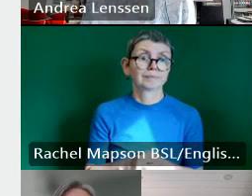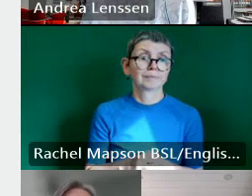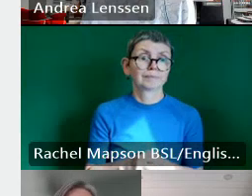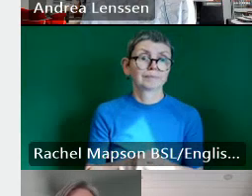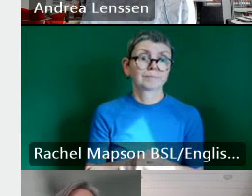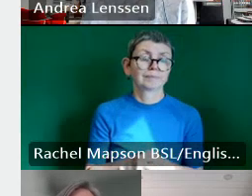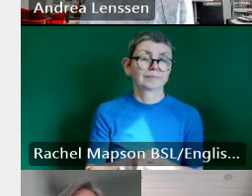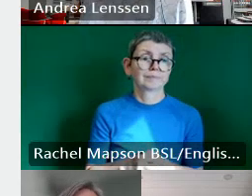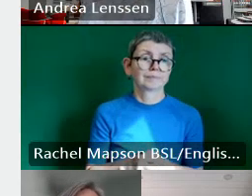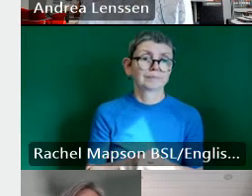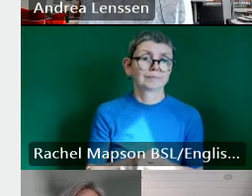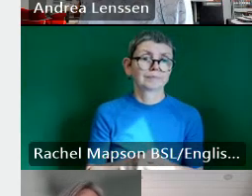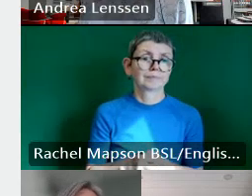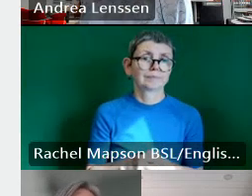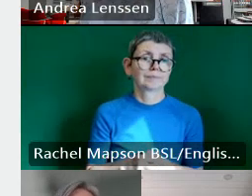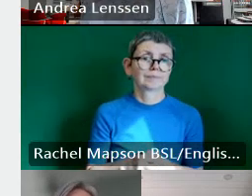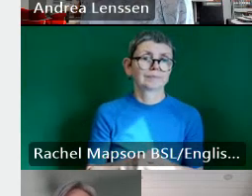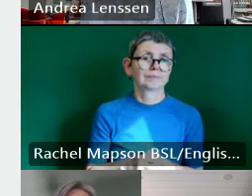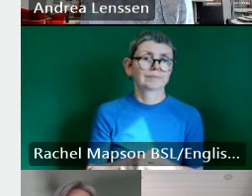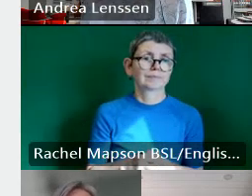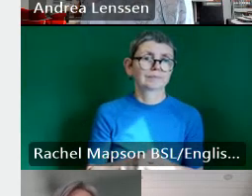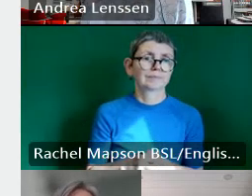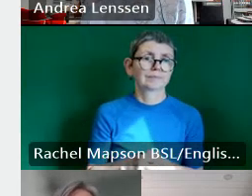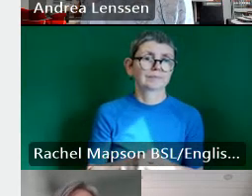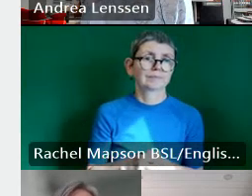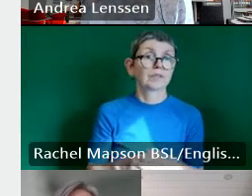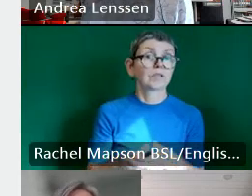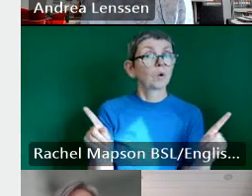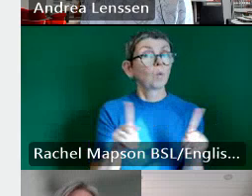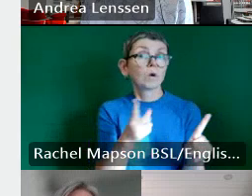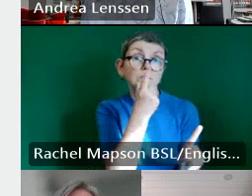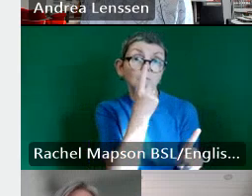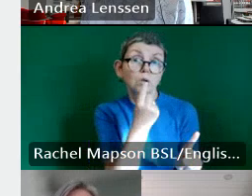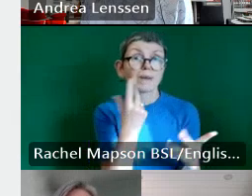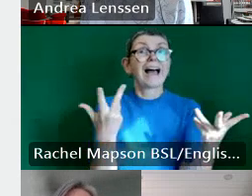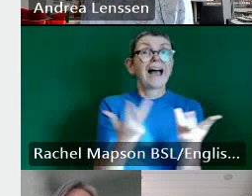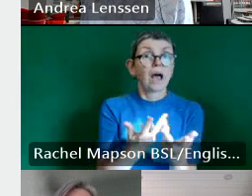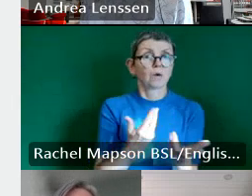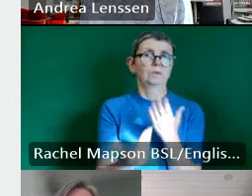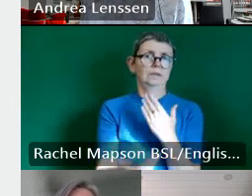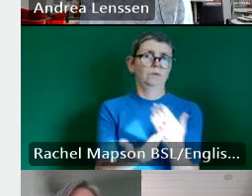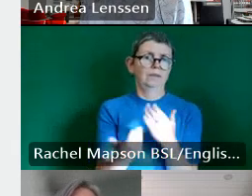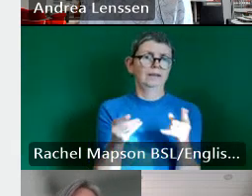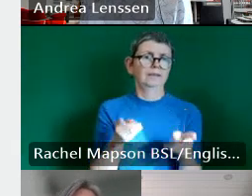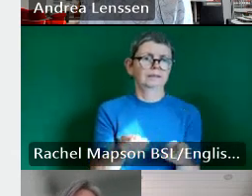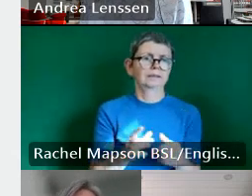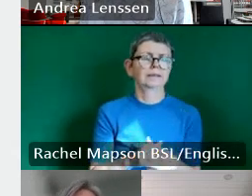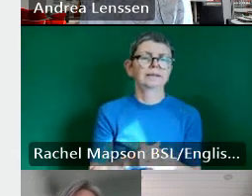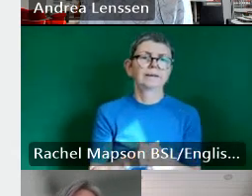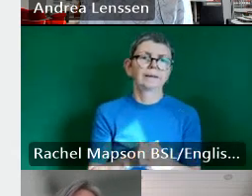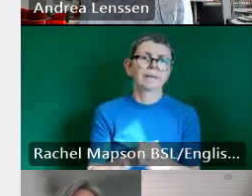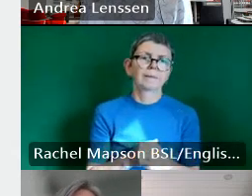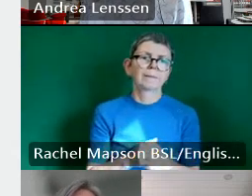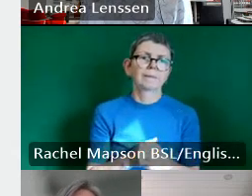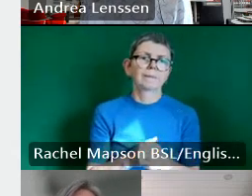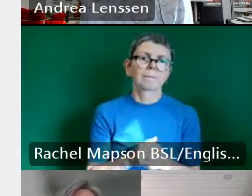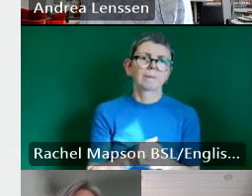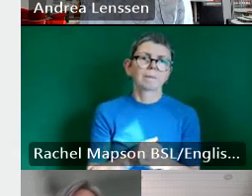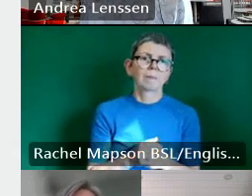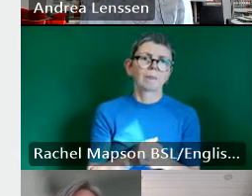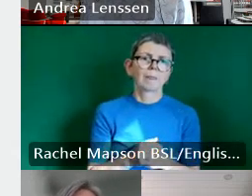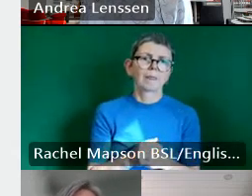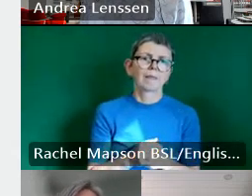So this is a section where we talk about what's possible. How do we address these issues? How can we do better, right? Some of